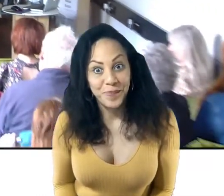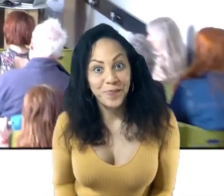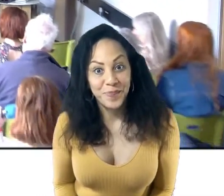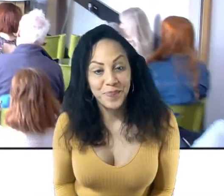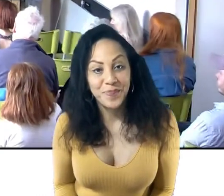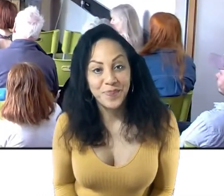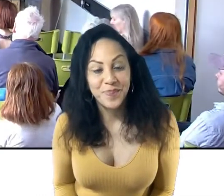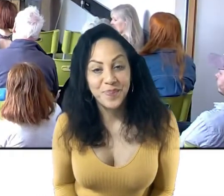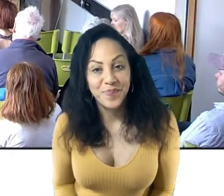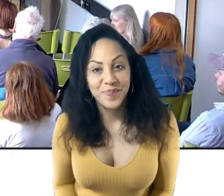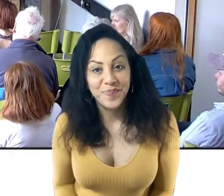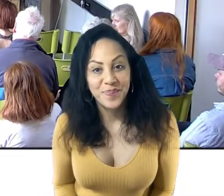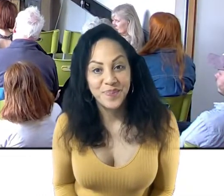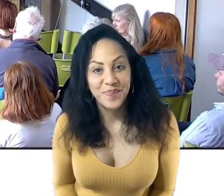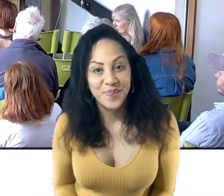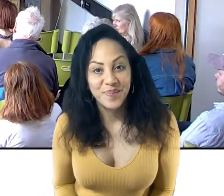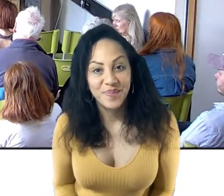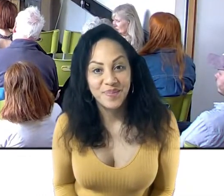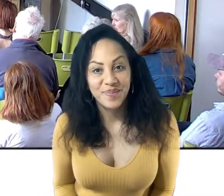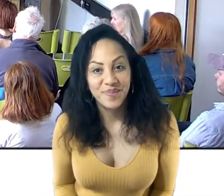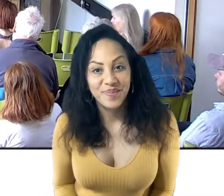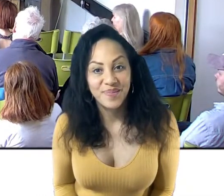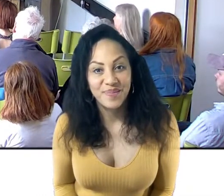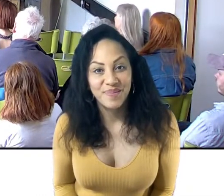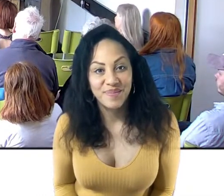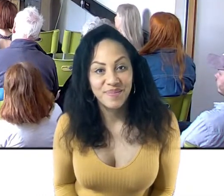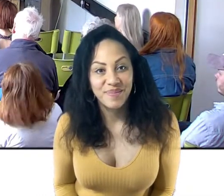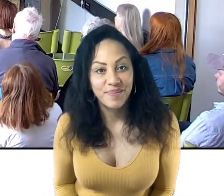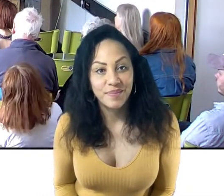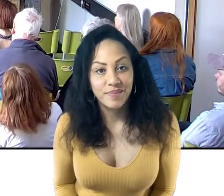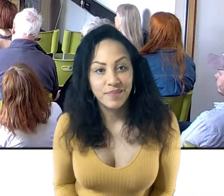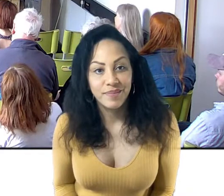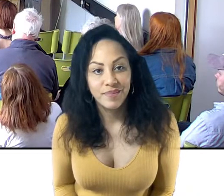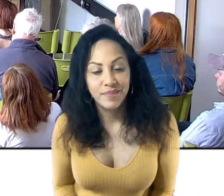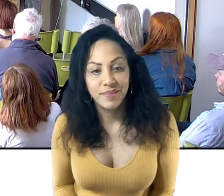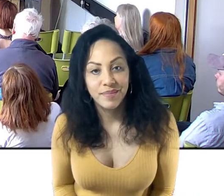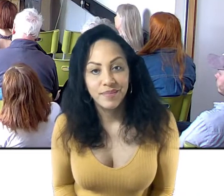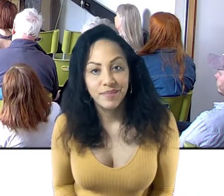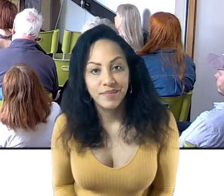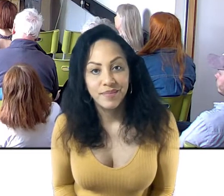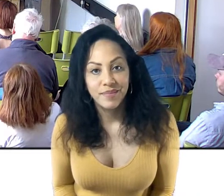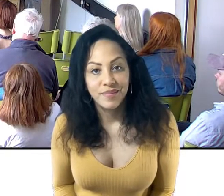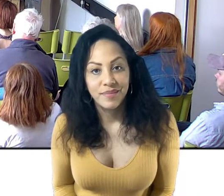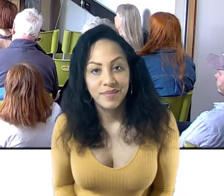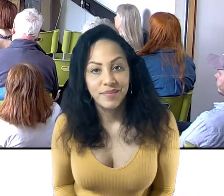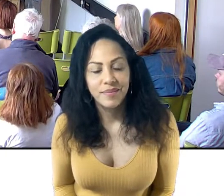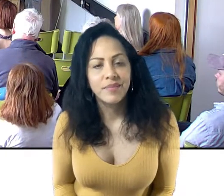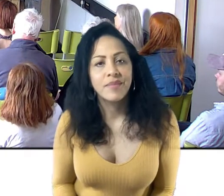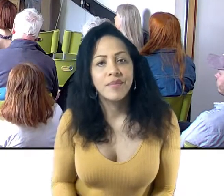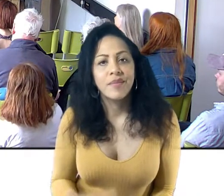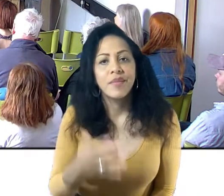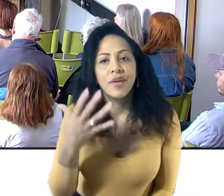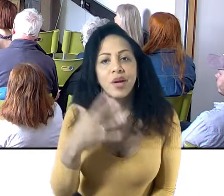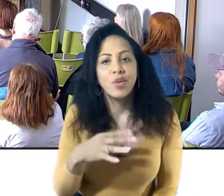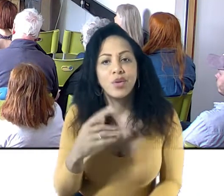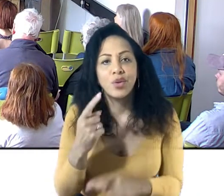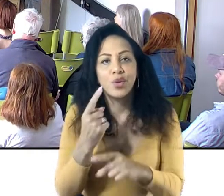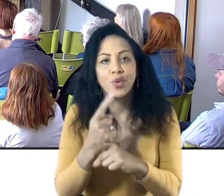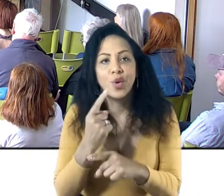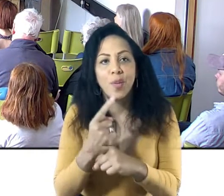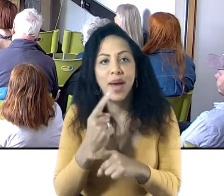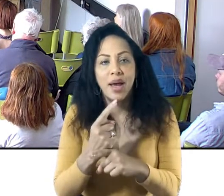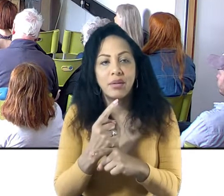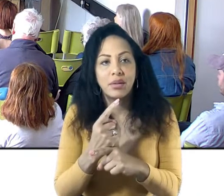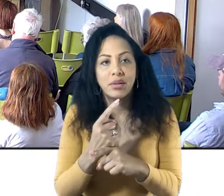Around this. Well, really. About coming back into relationship with landscape and